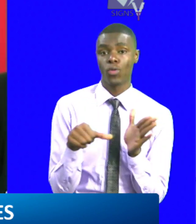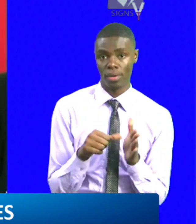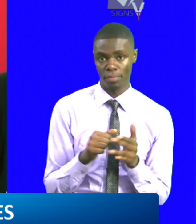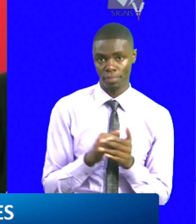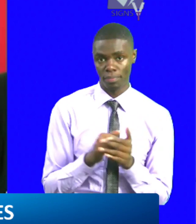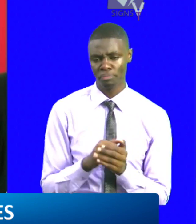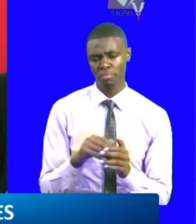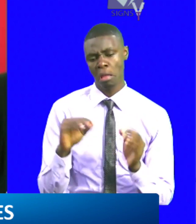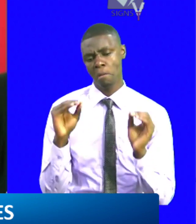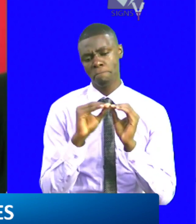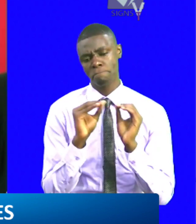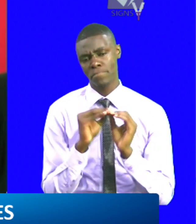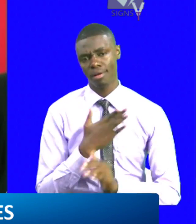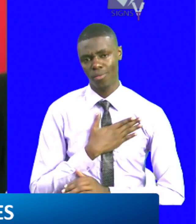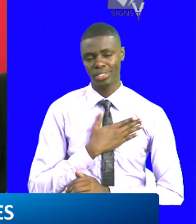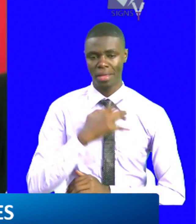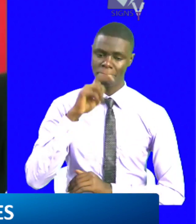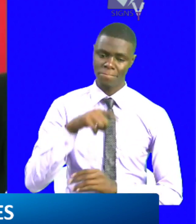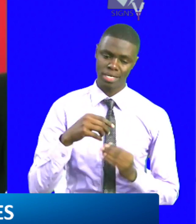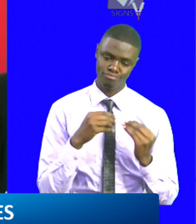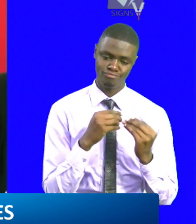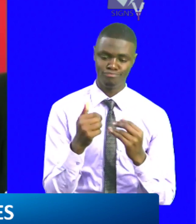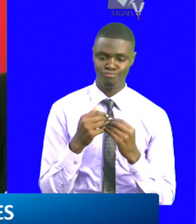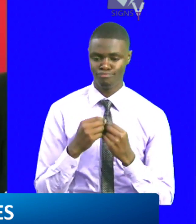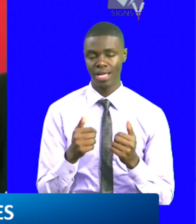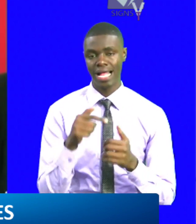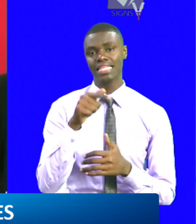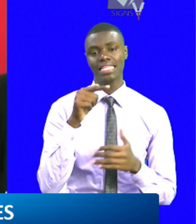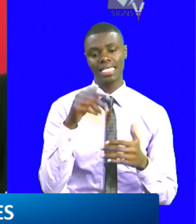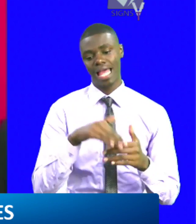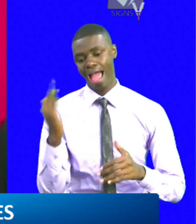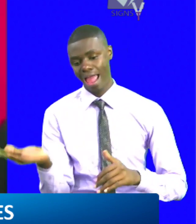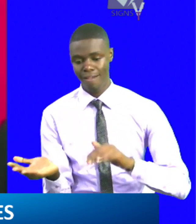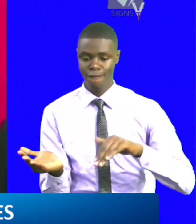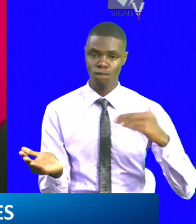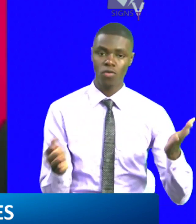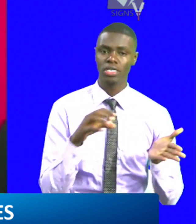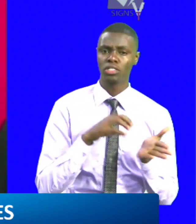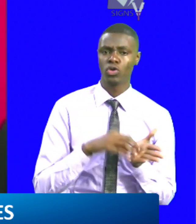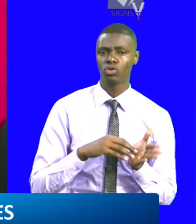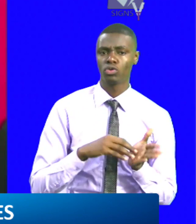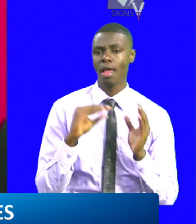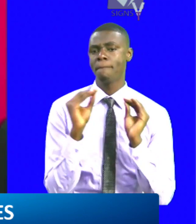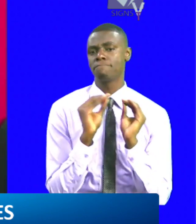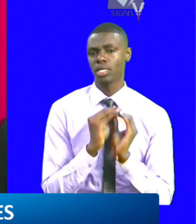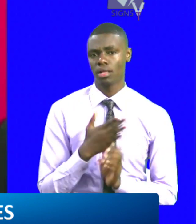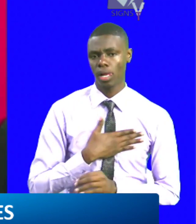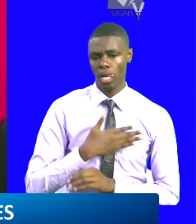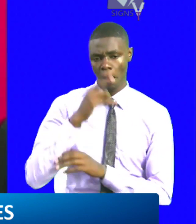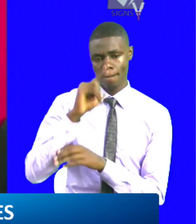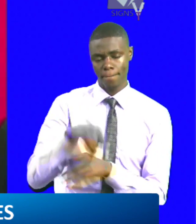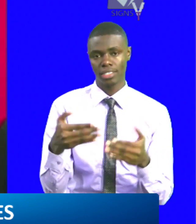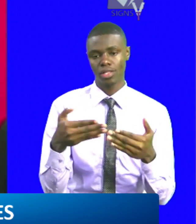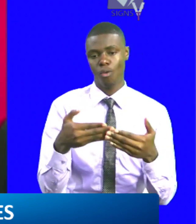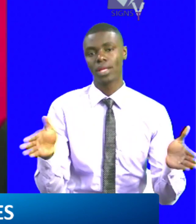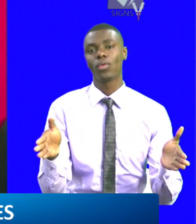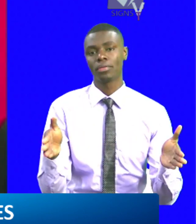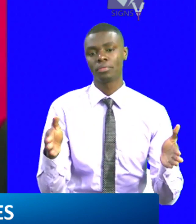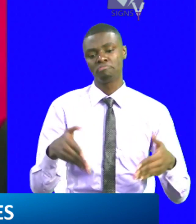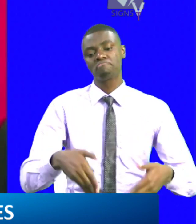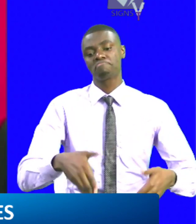Ethiopia, said they were alarmed by the spiraling humanitarian crisis, which had since seen more than